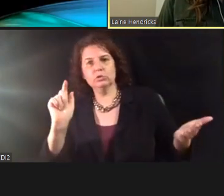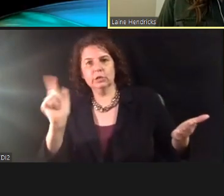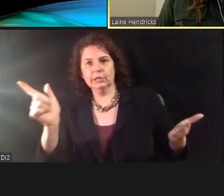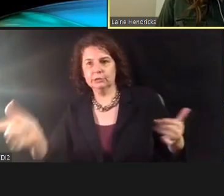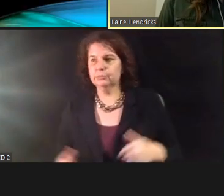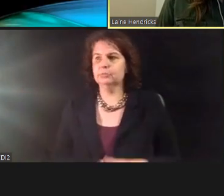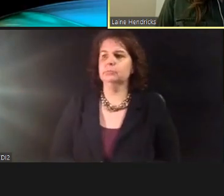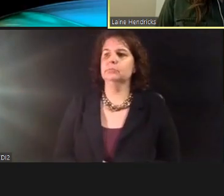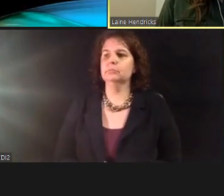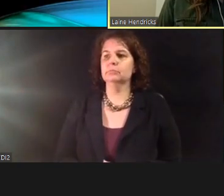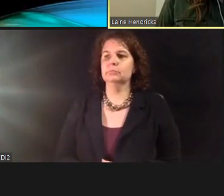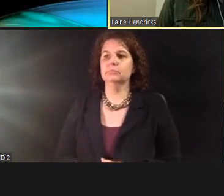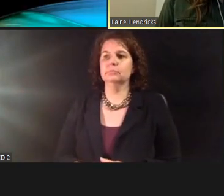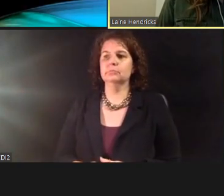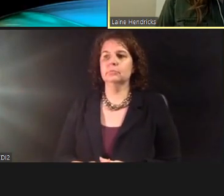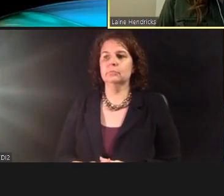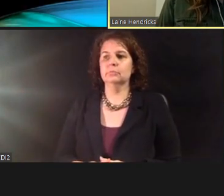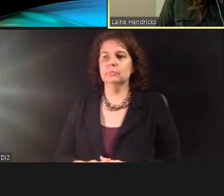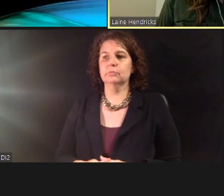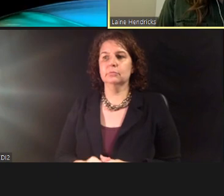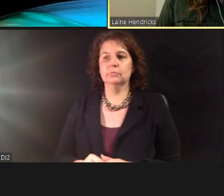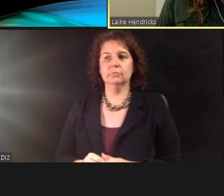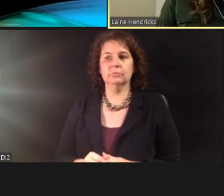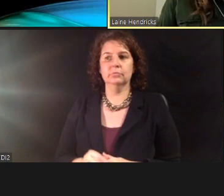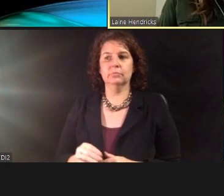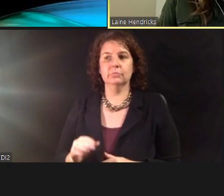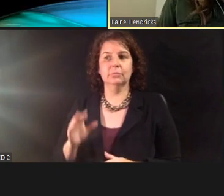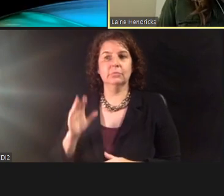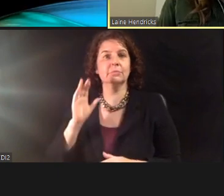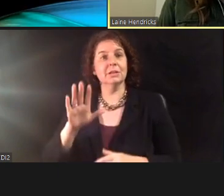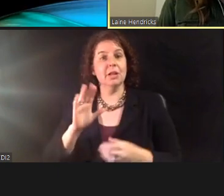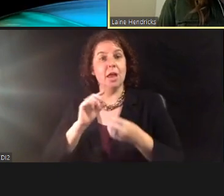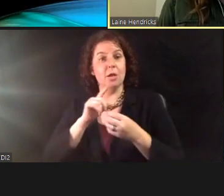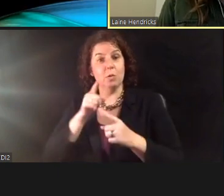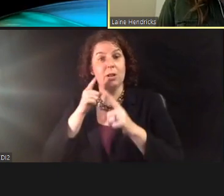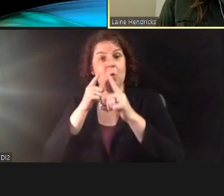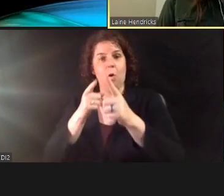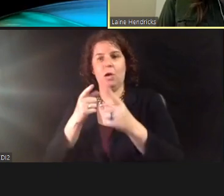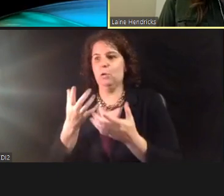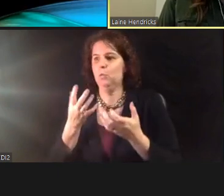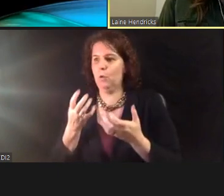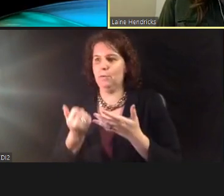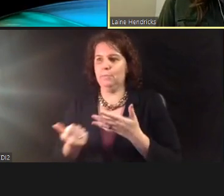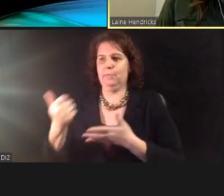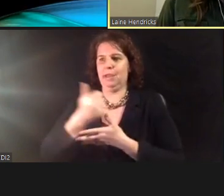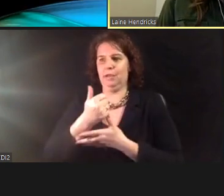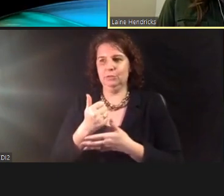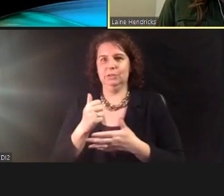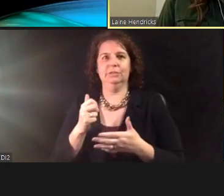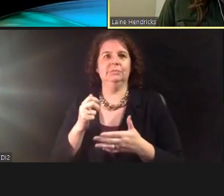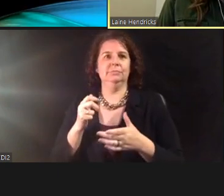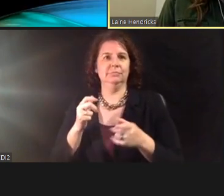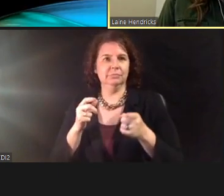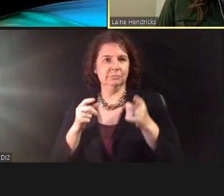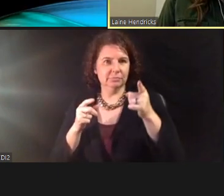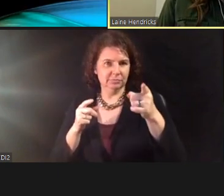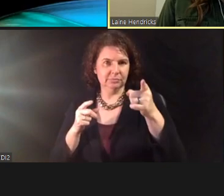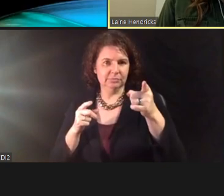source for all things COVID-19 in Marin is Marin HHS's website, which is